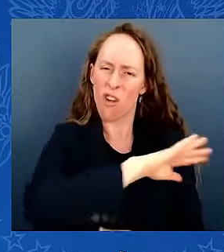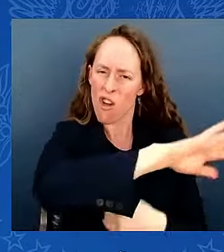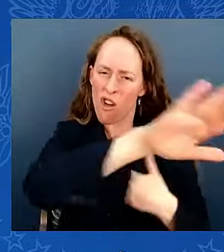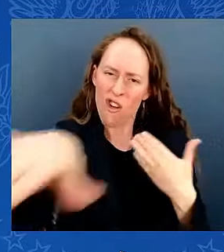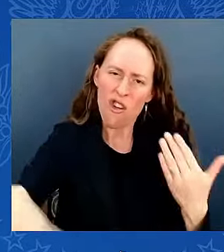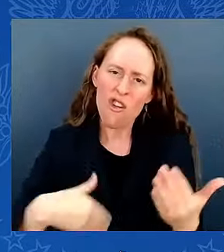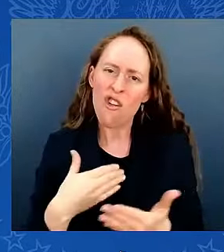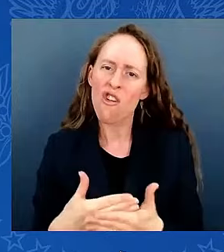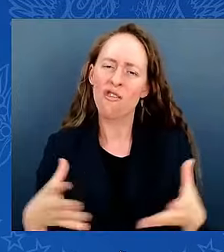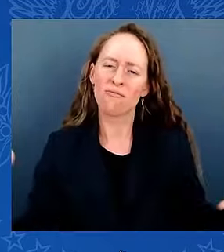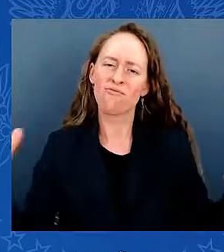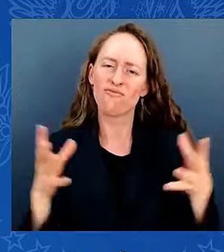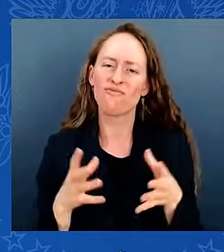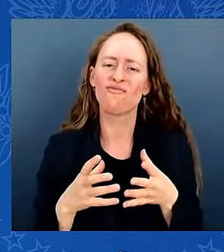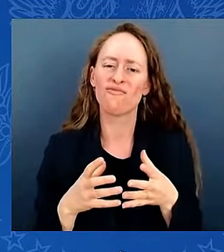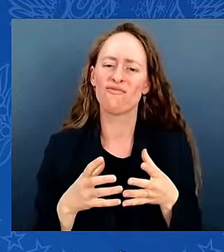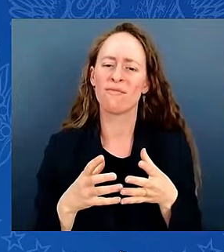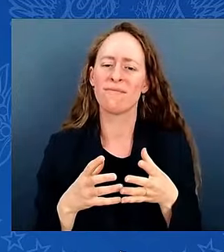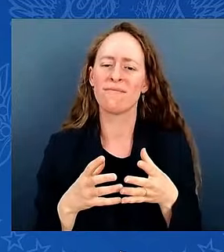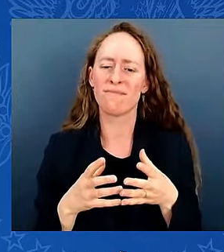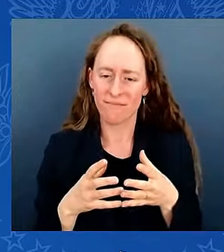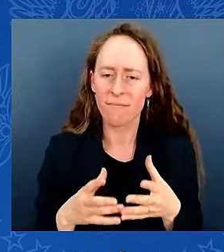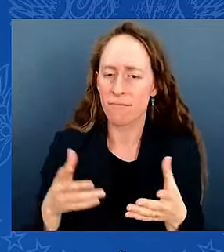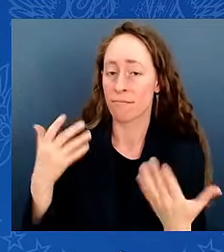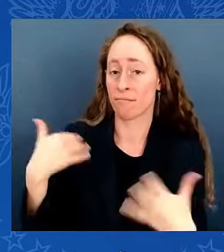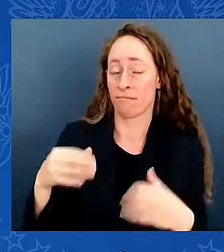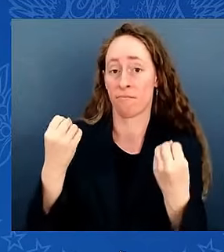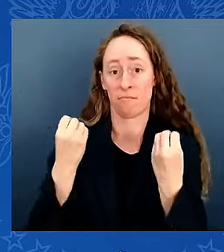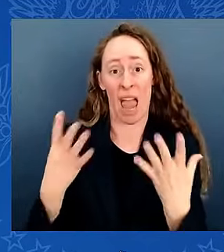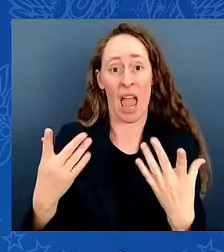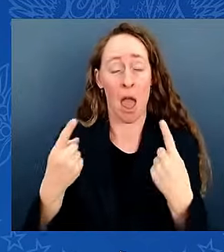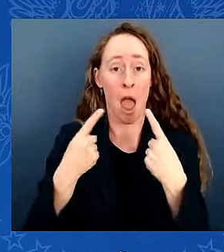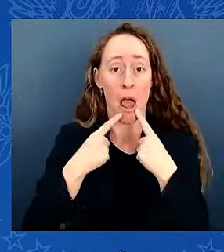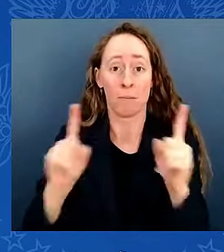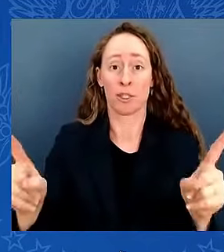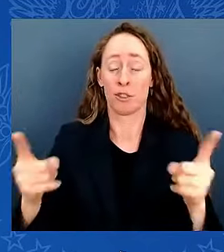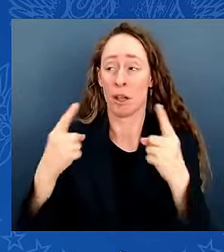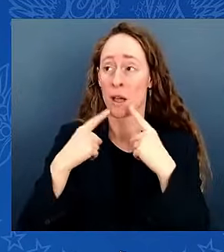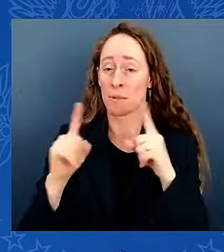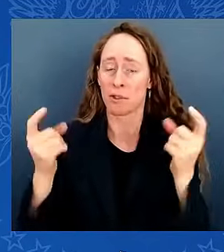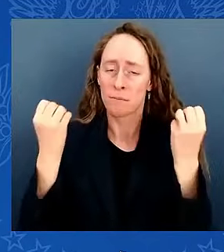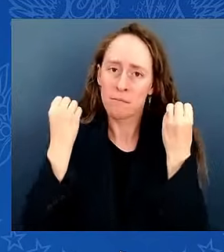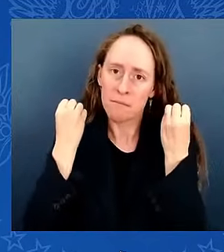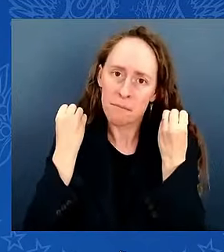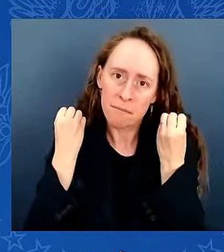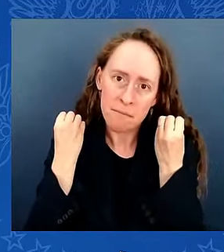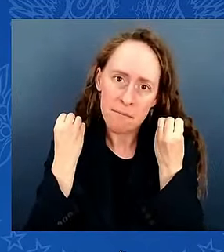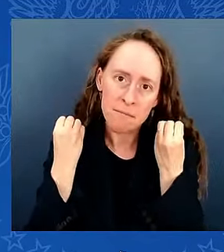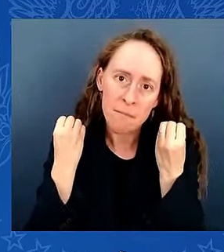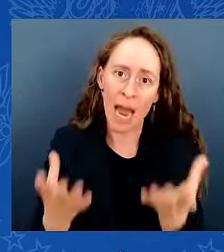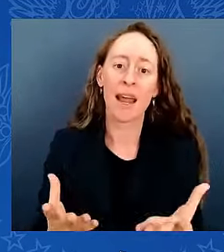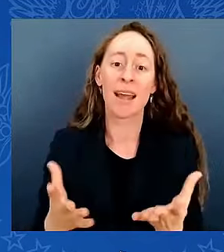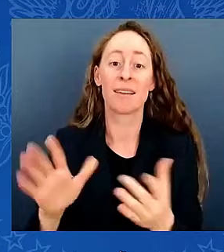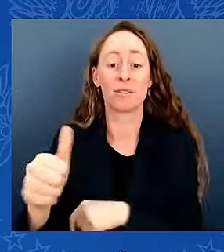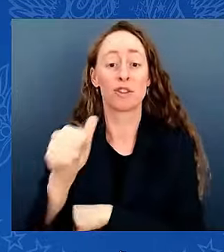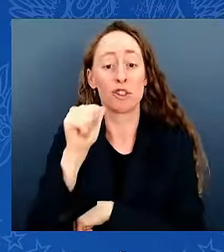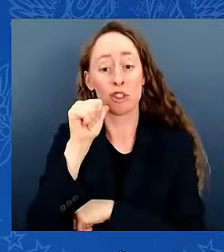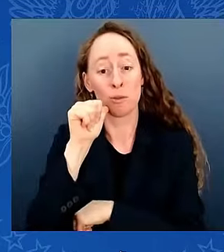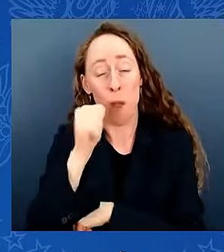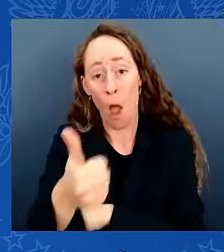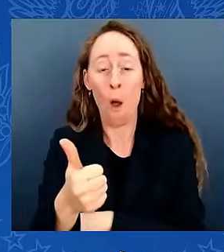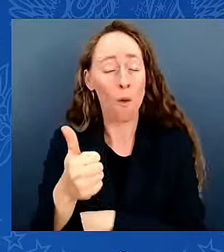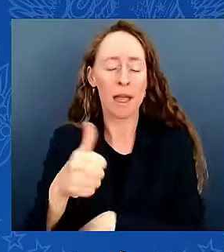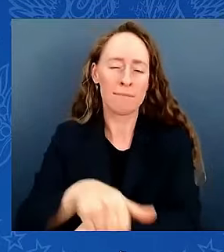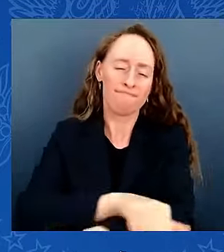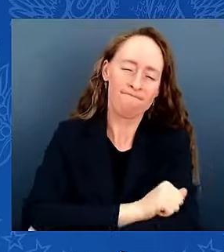community. And tomorrow, we get back to work, because we all know the most important thing, the vice